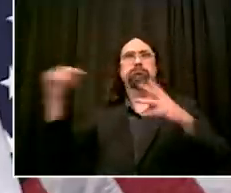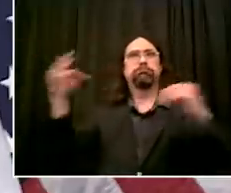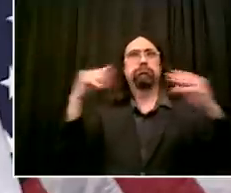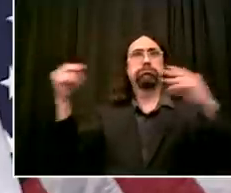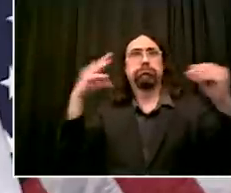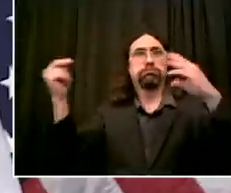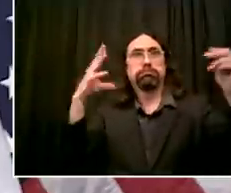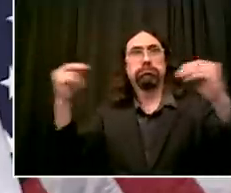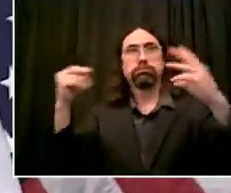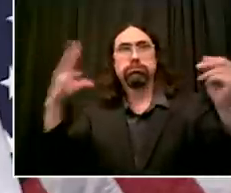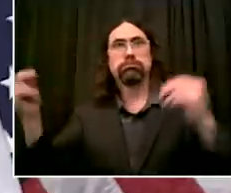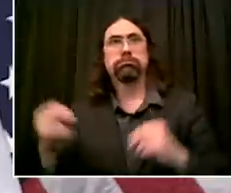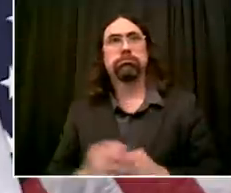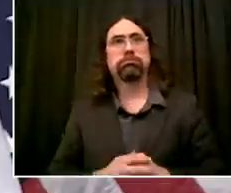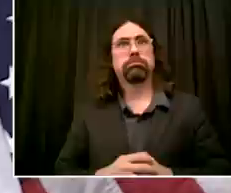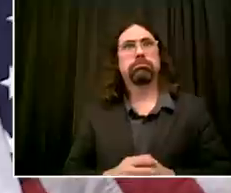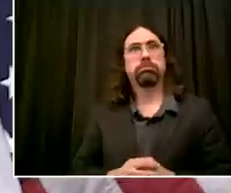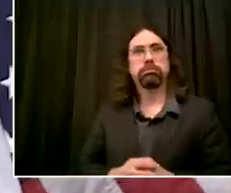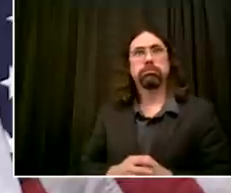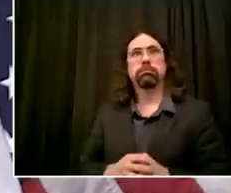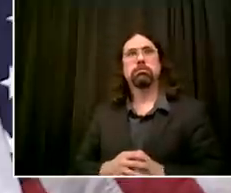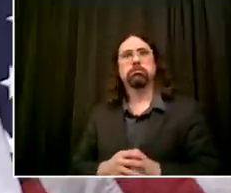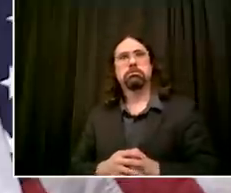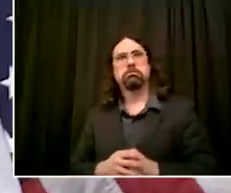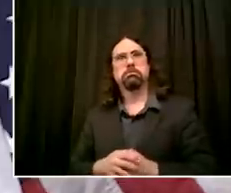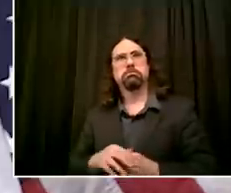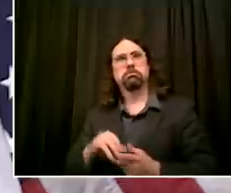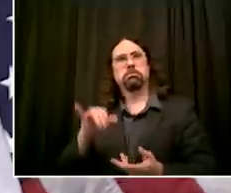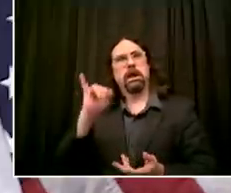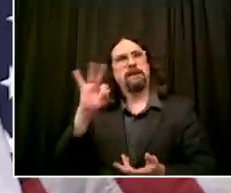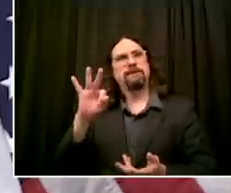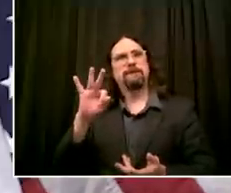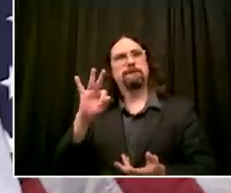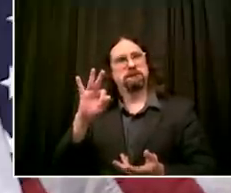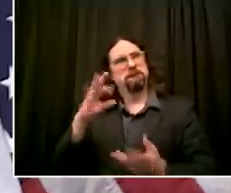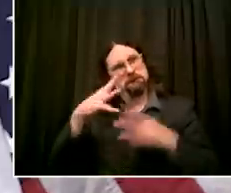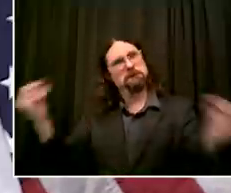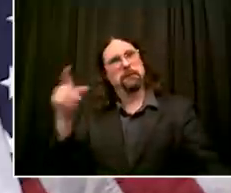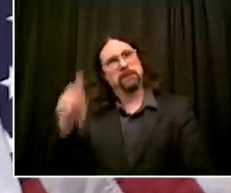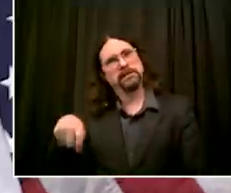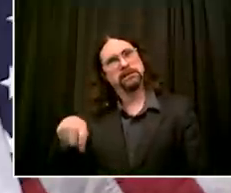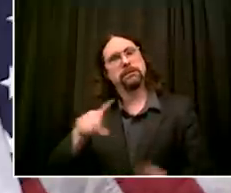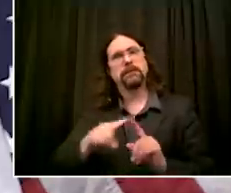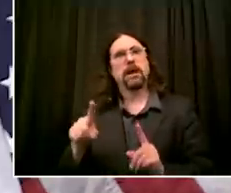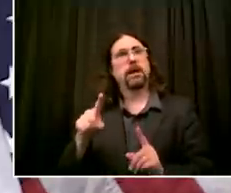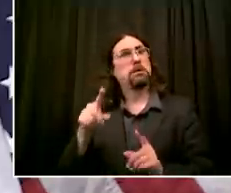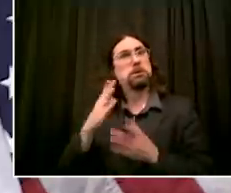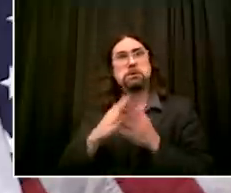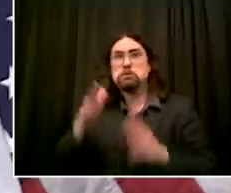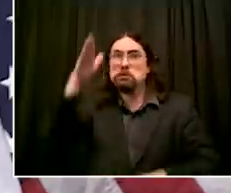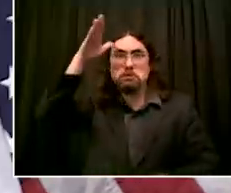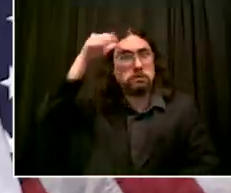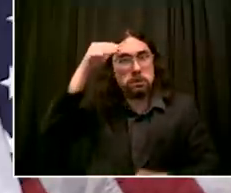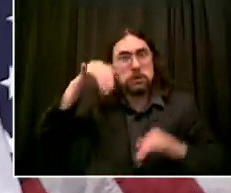obviously has the ability to take action. So what I want to see tonight is peace in this city.